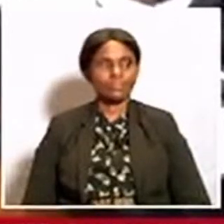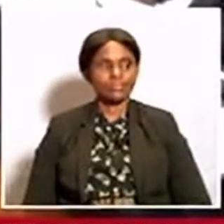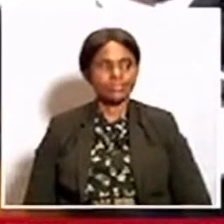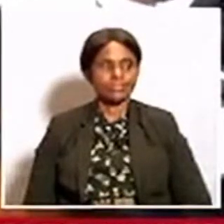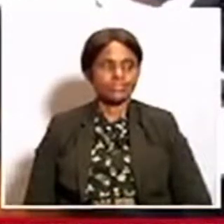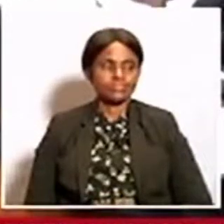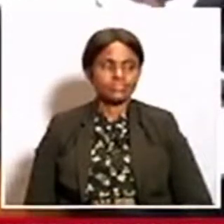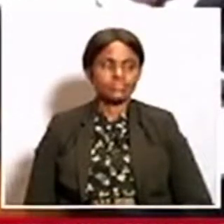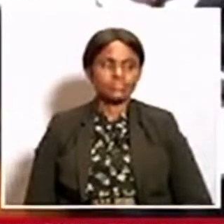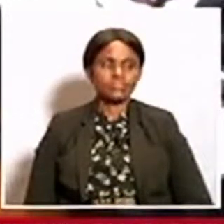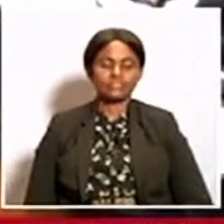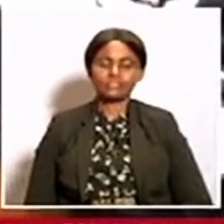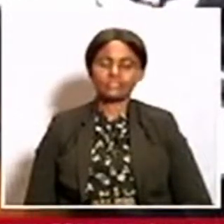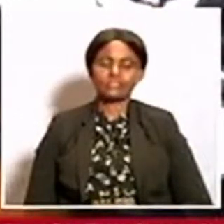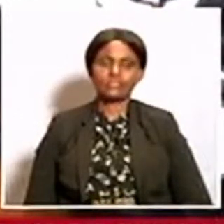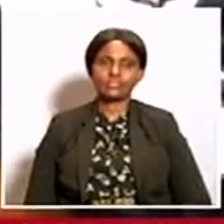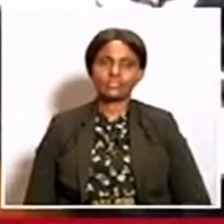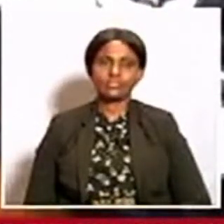Appendix